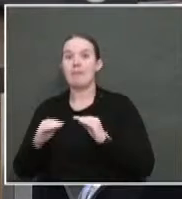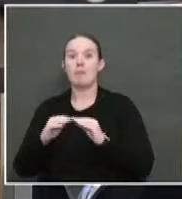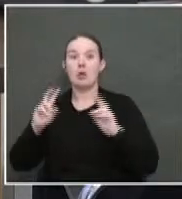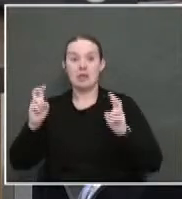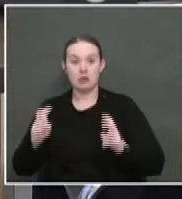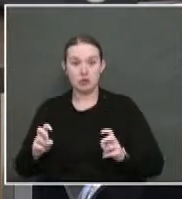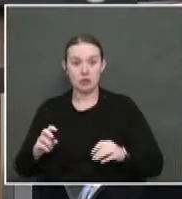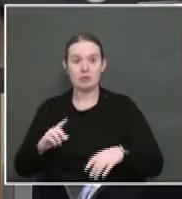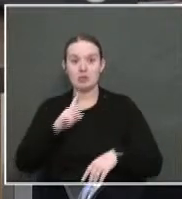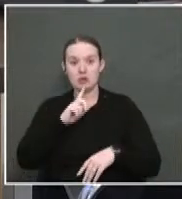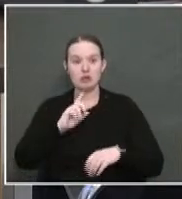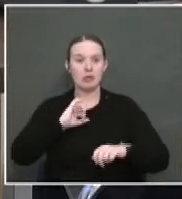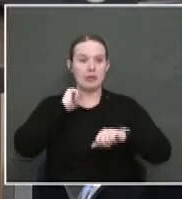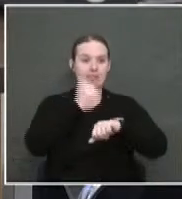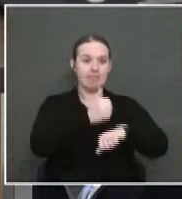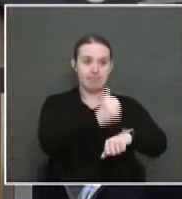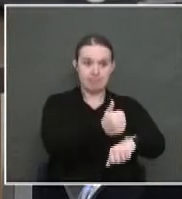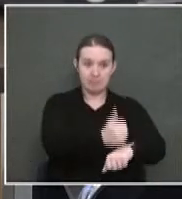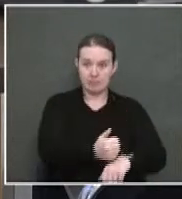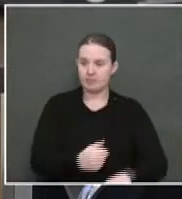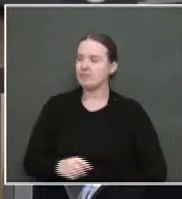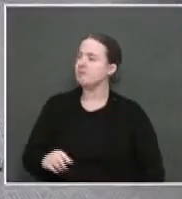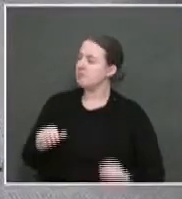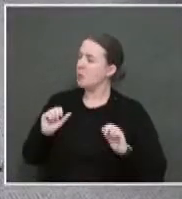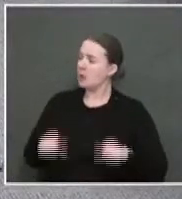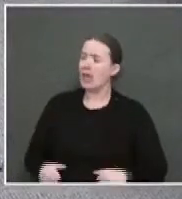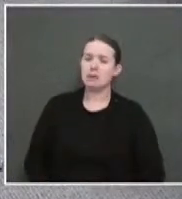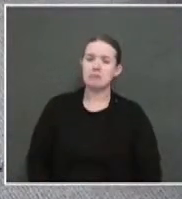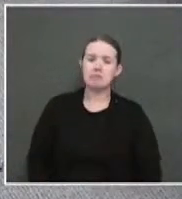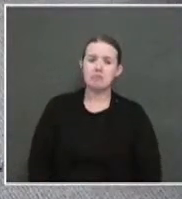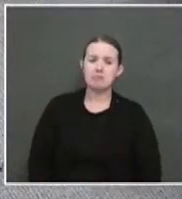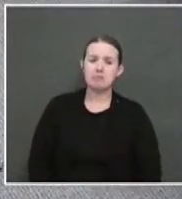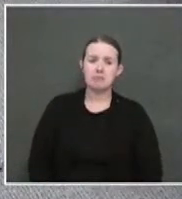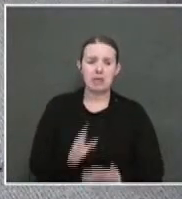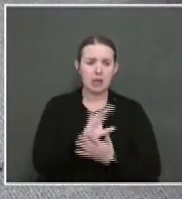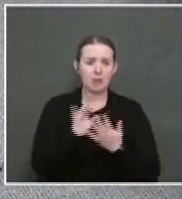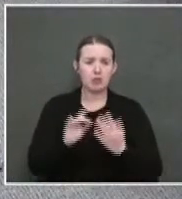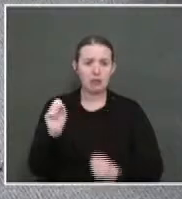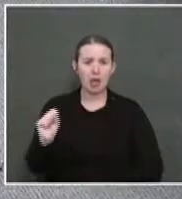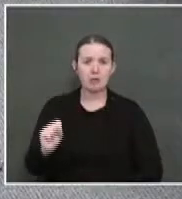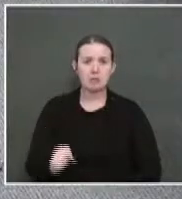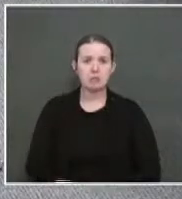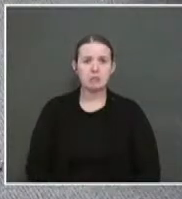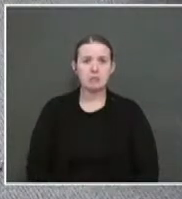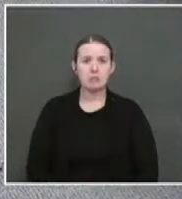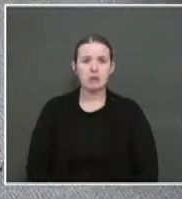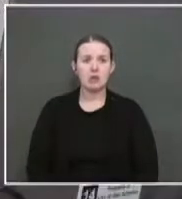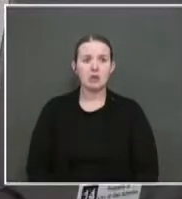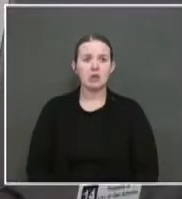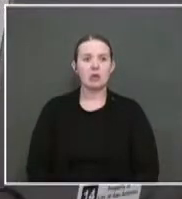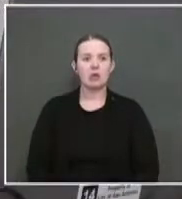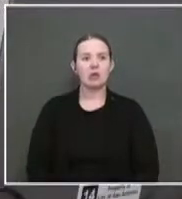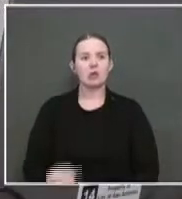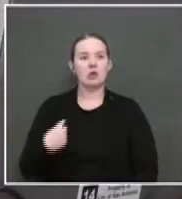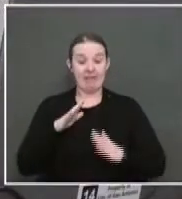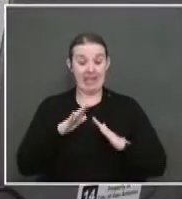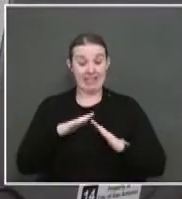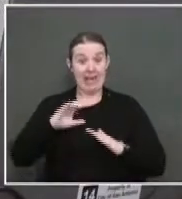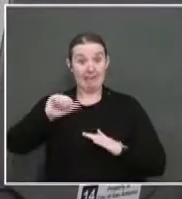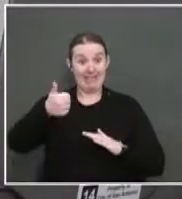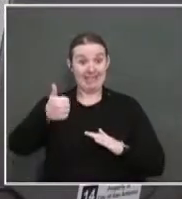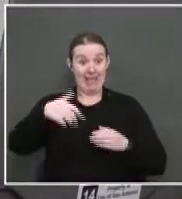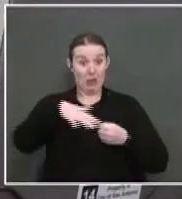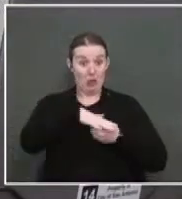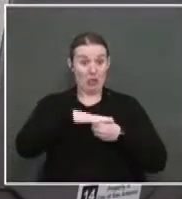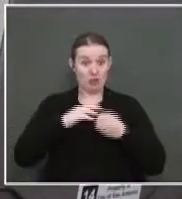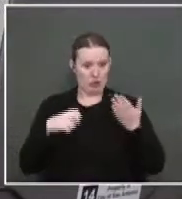sure we get signs in those areas, right? We can. That could be an option, Councilman, based on, we have the top 10 locations where we